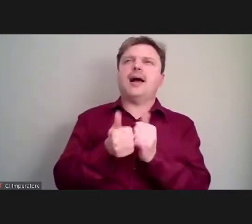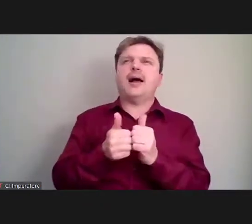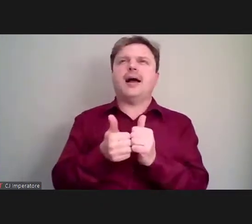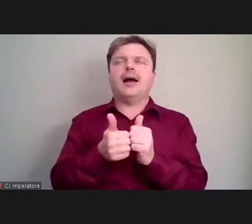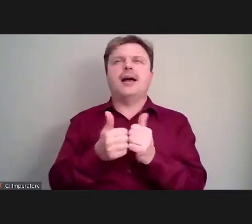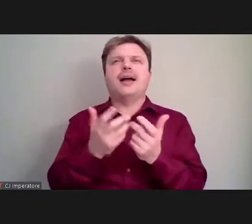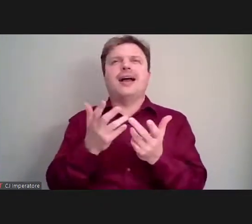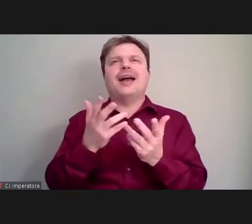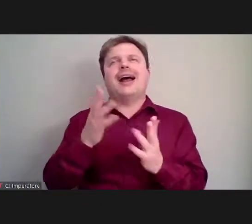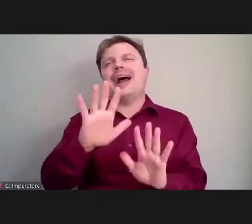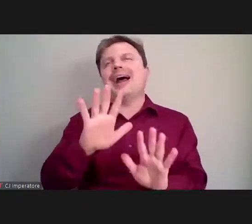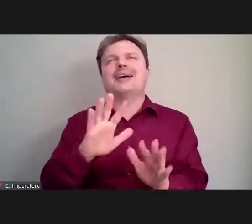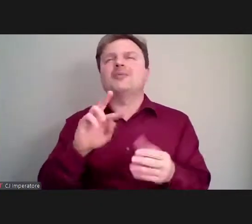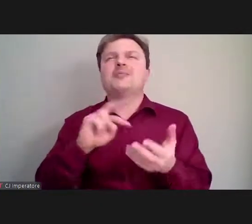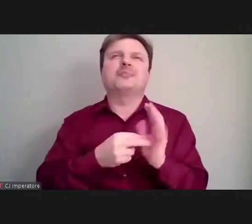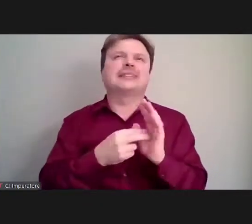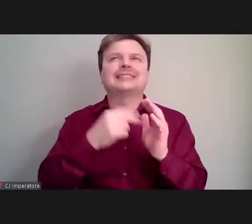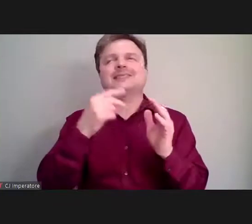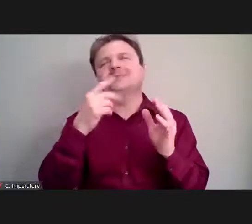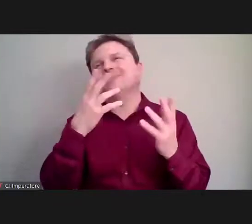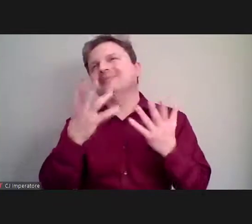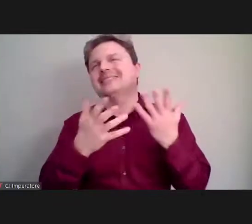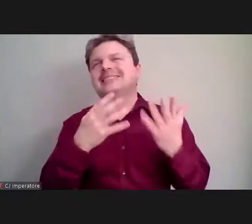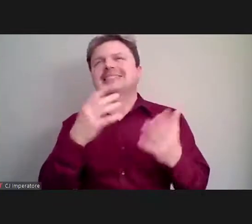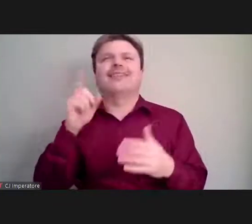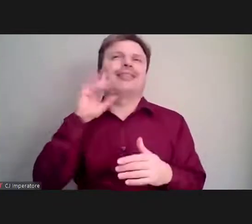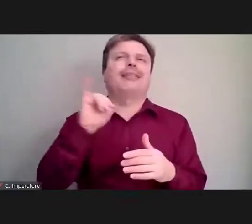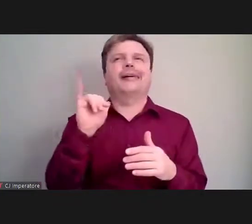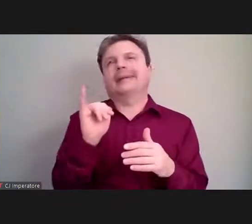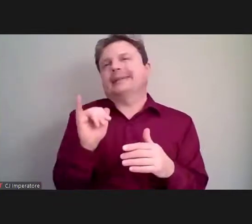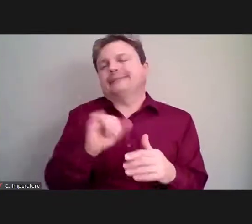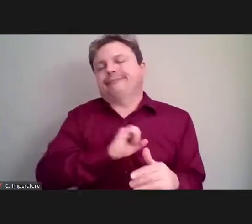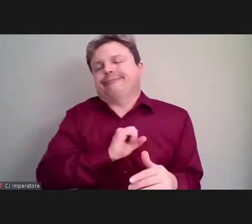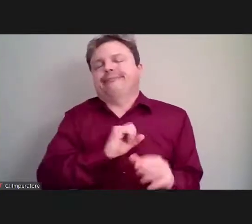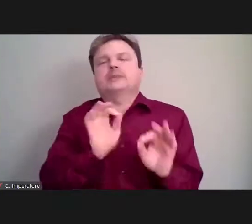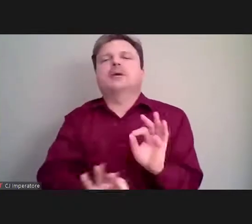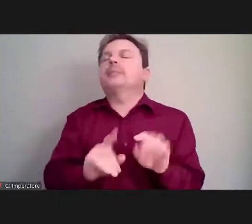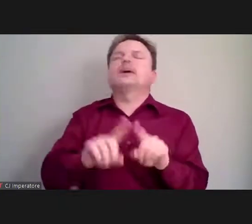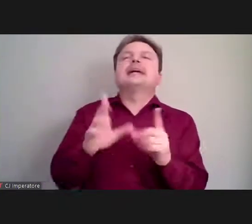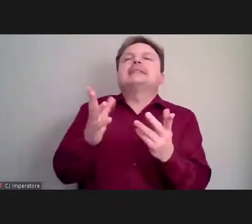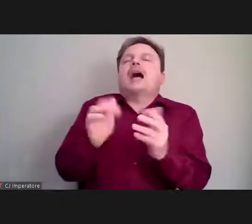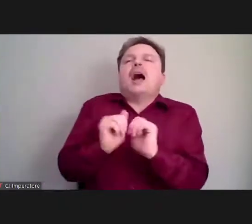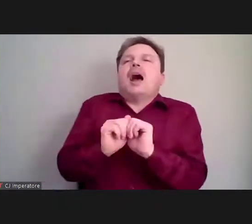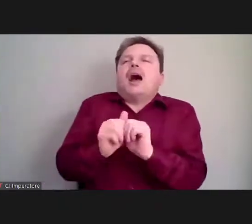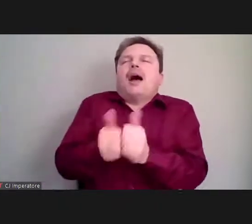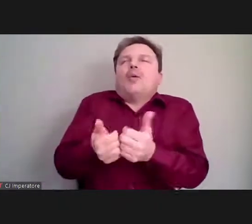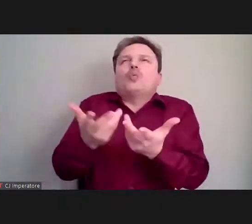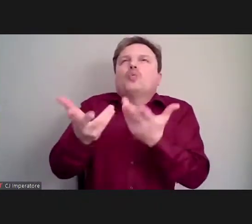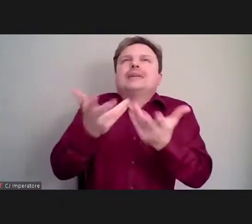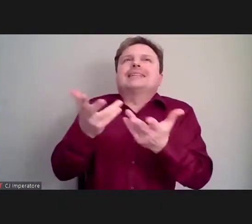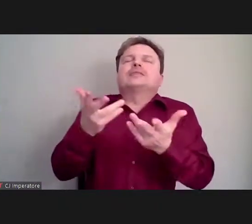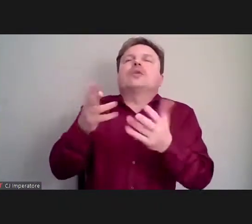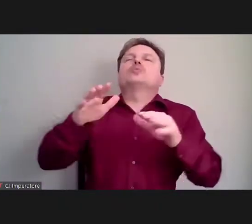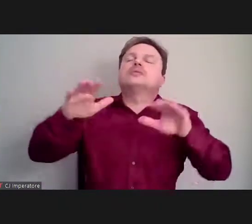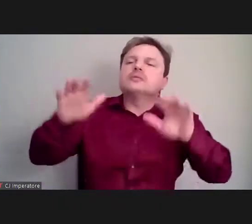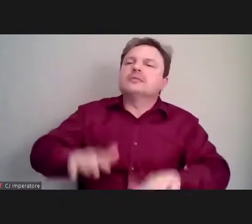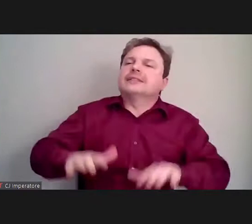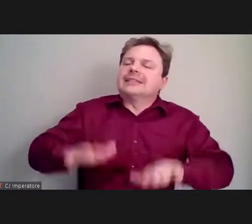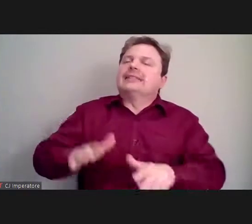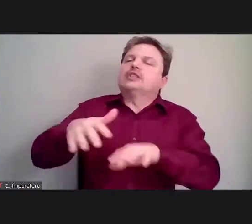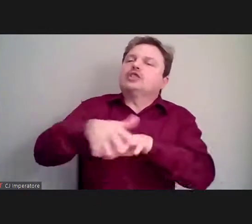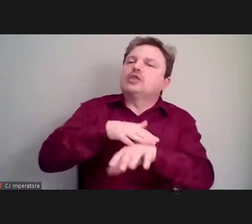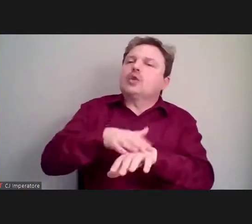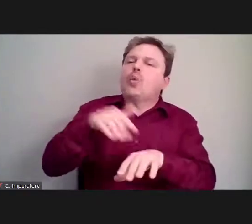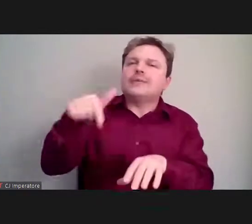is there some way we can make this a little slower? If our goal was to really micro go over one